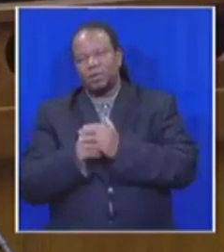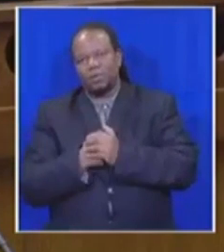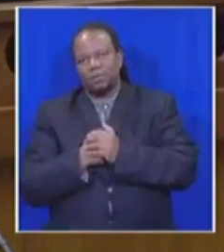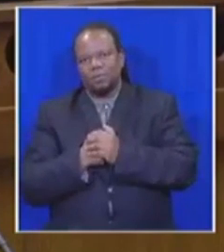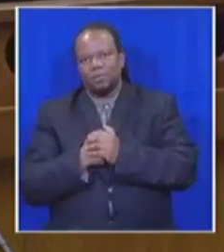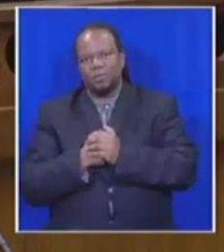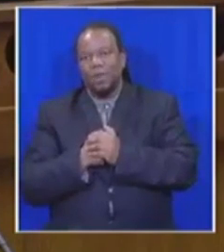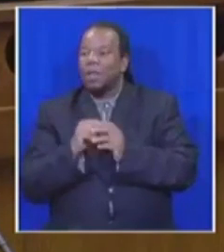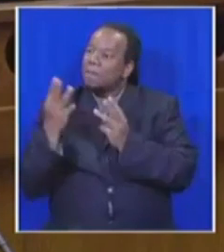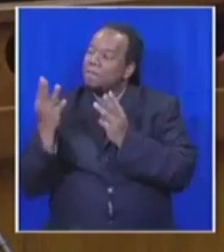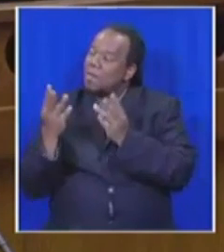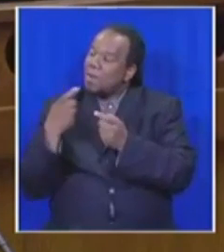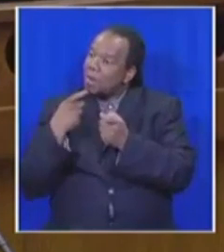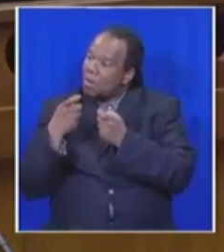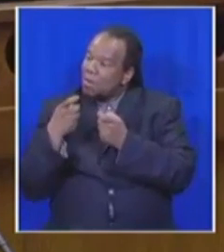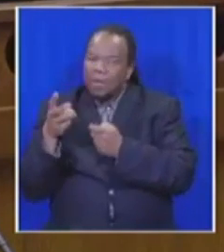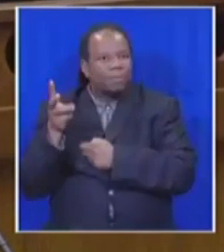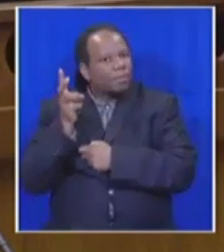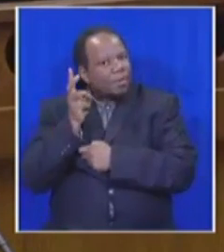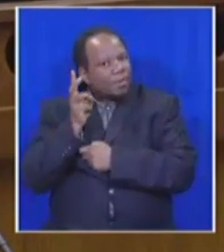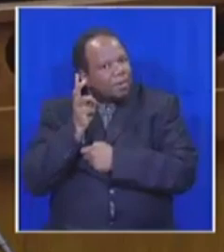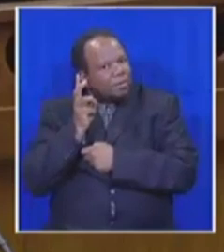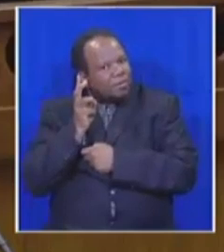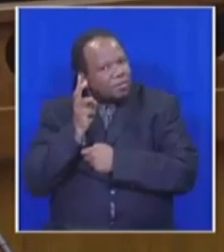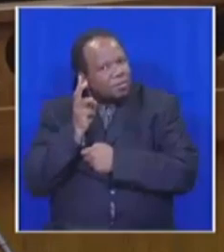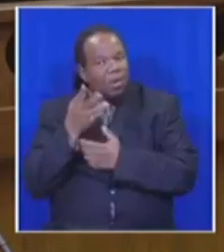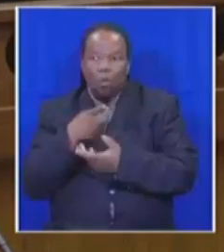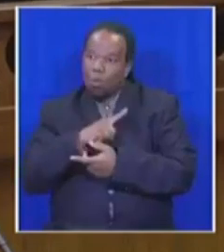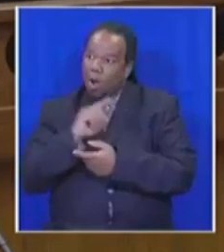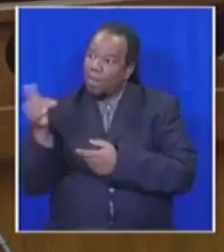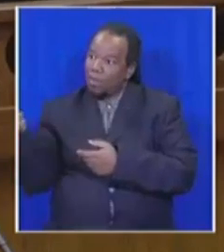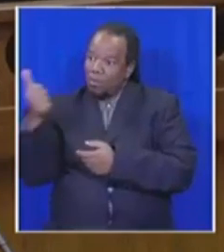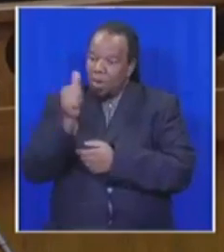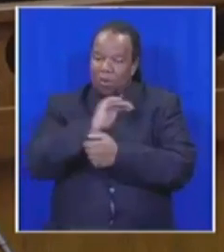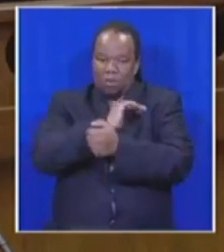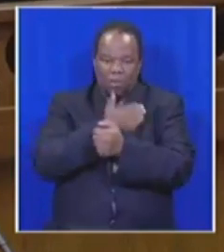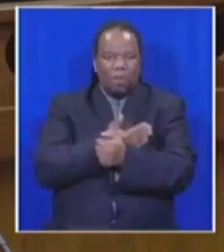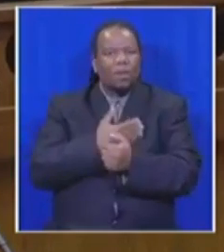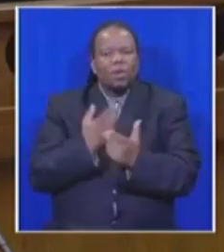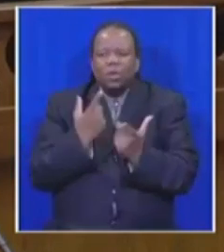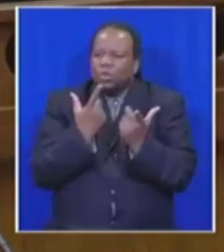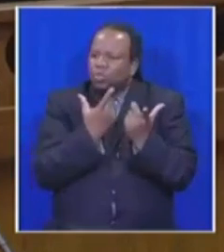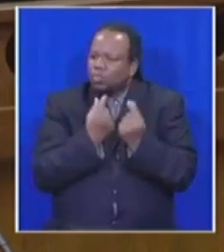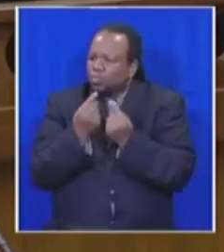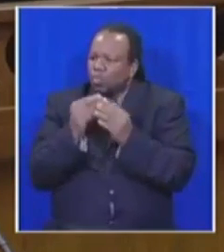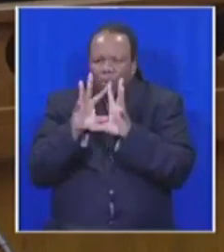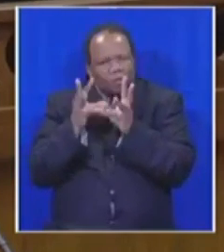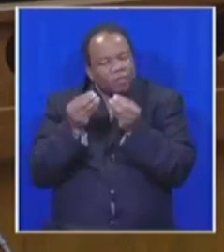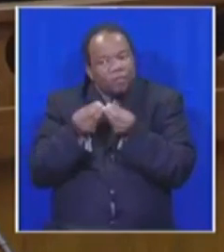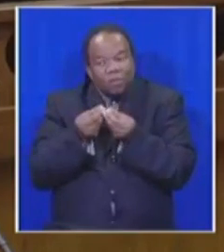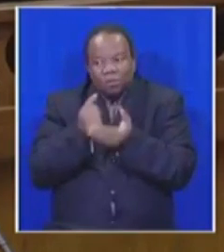to the people who put us into power. Let us do our best at all times for all the citizens of our